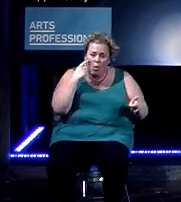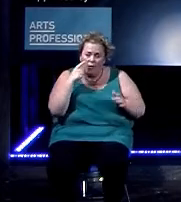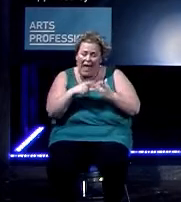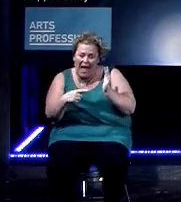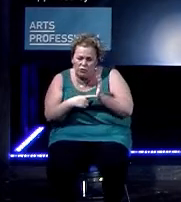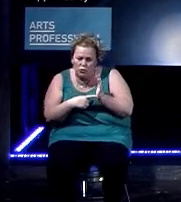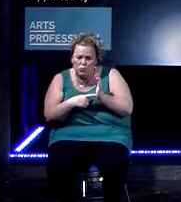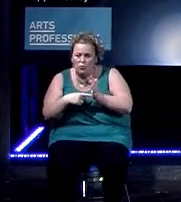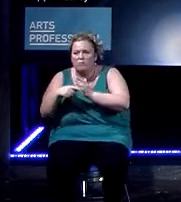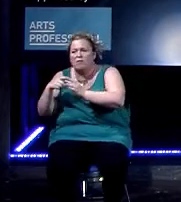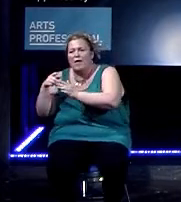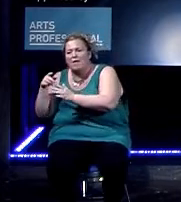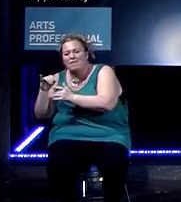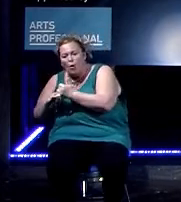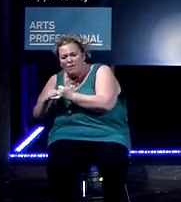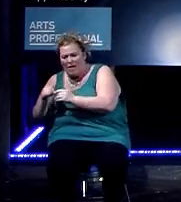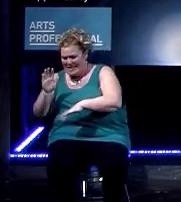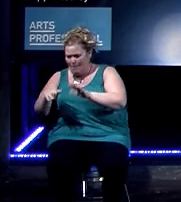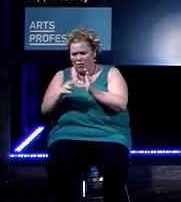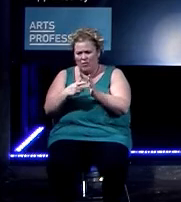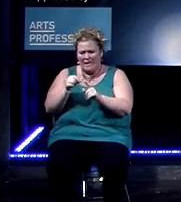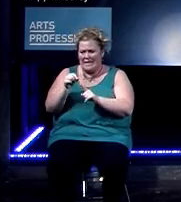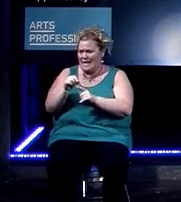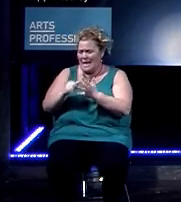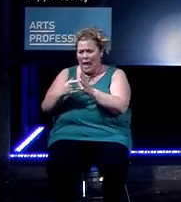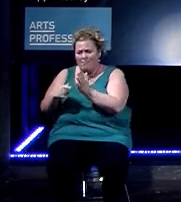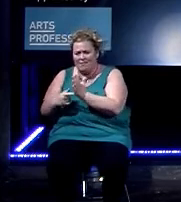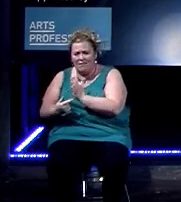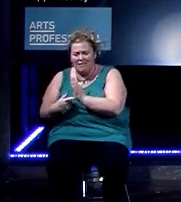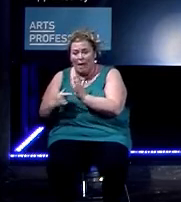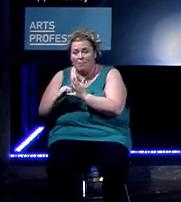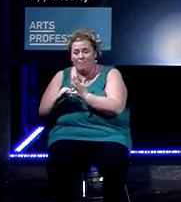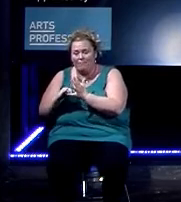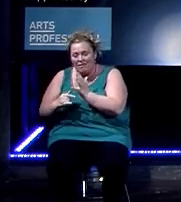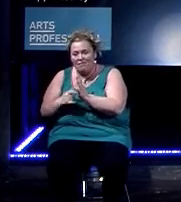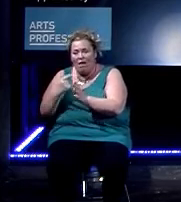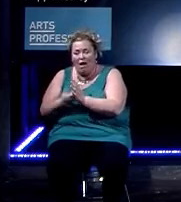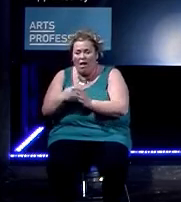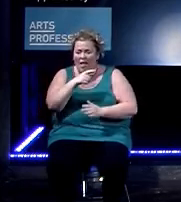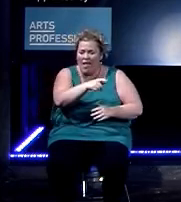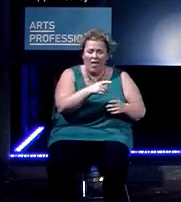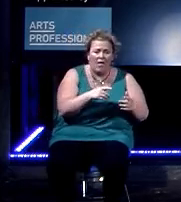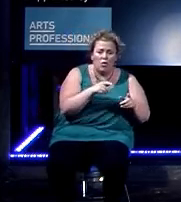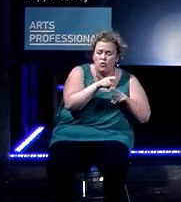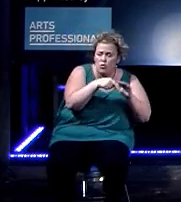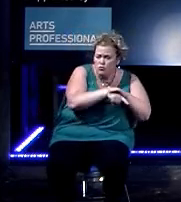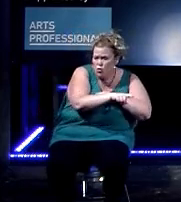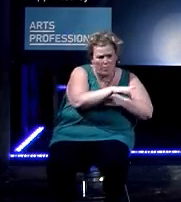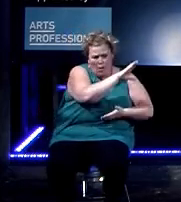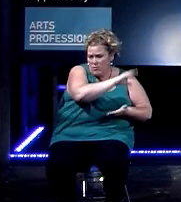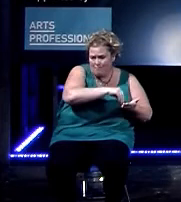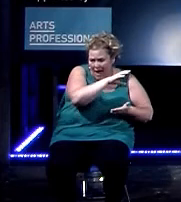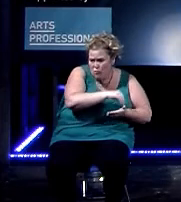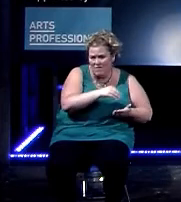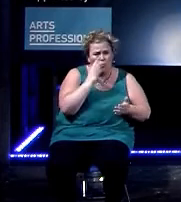they look a lot like Napster. If you look at YouTube, I mean, YouTube was all piracy when it started. Netflix is very much a streaming site that's based